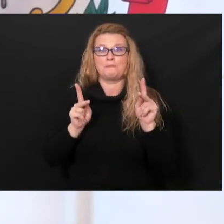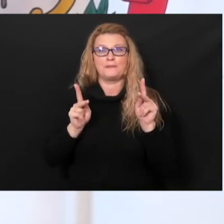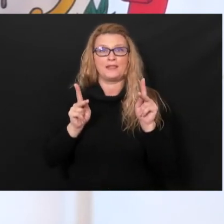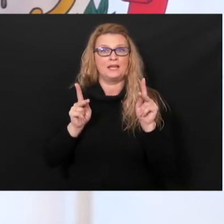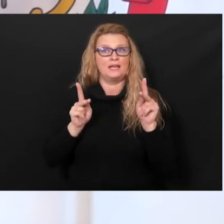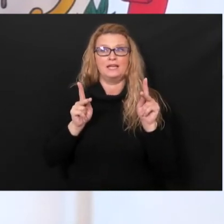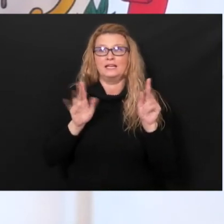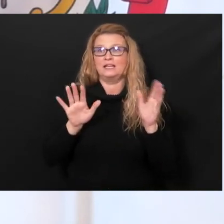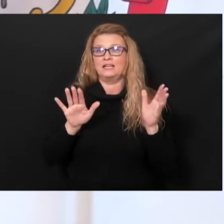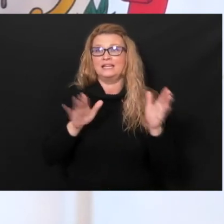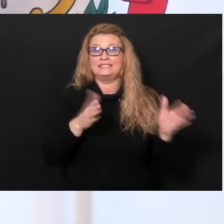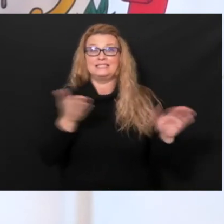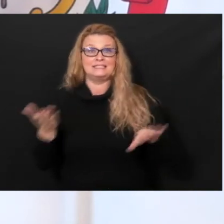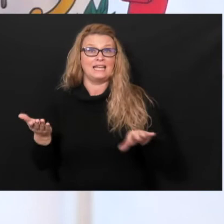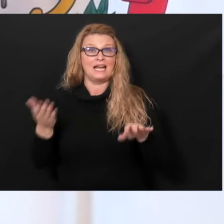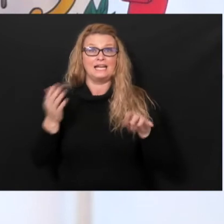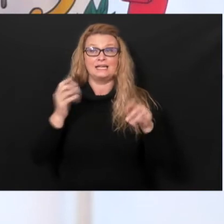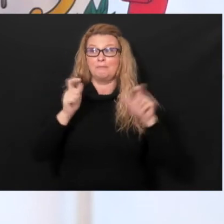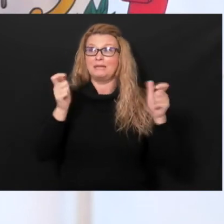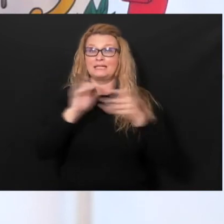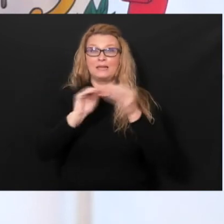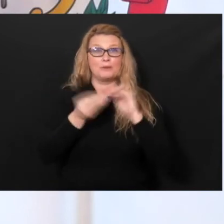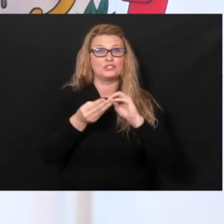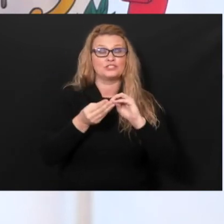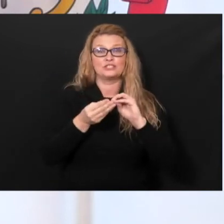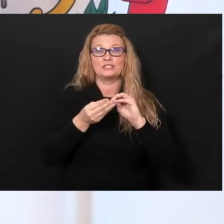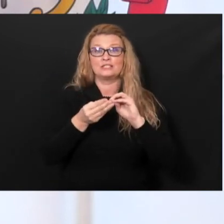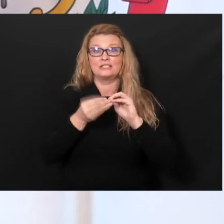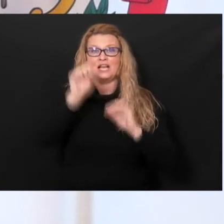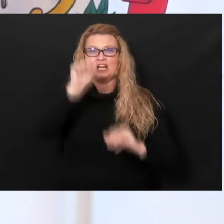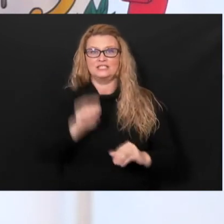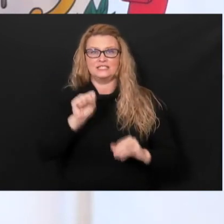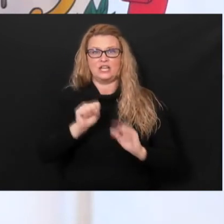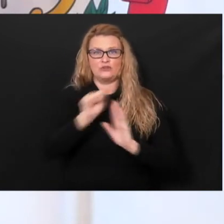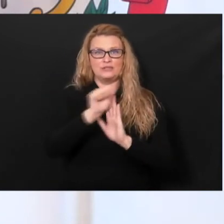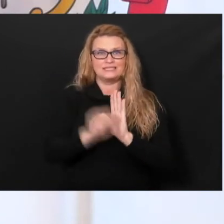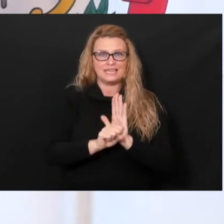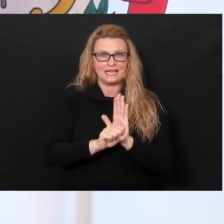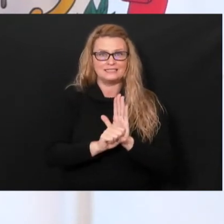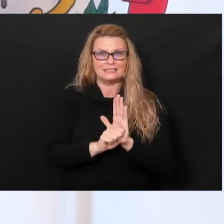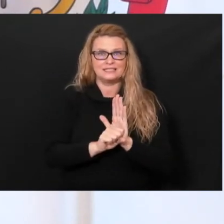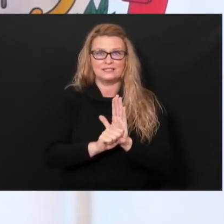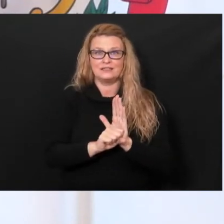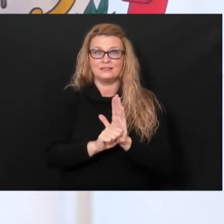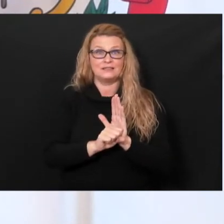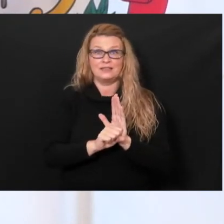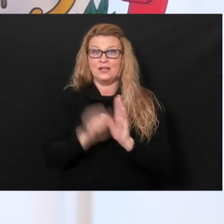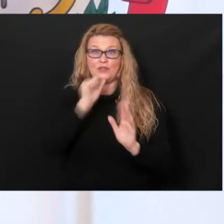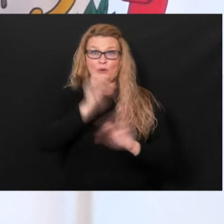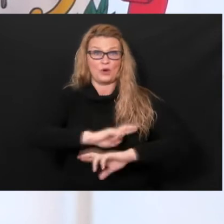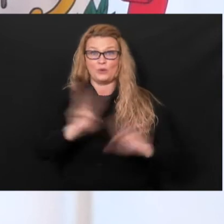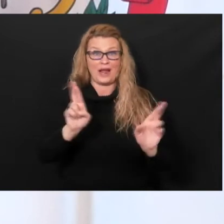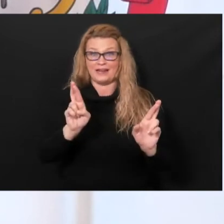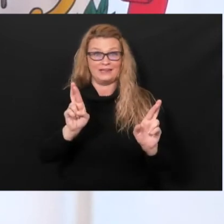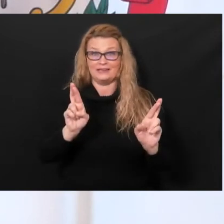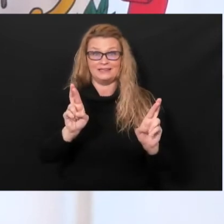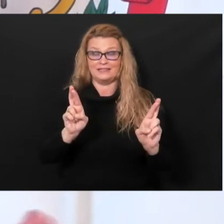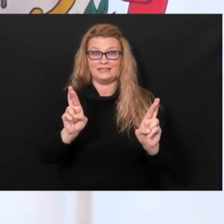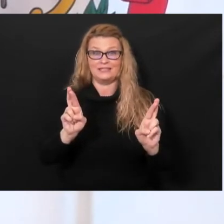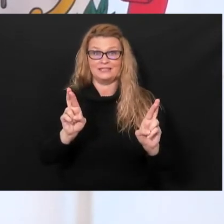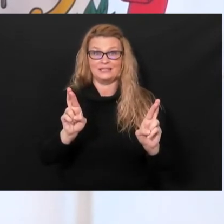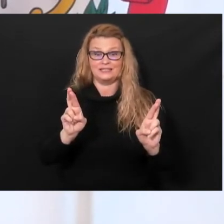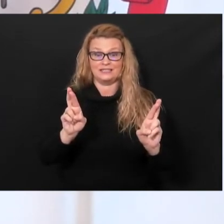numbers, in significant numbers and everything in our southern states because they weren't prepared, or to